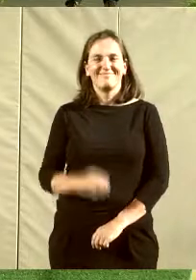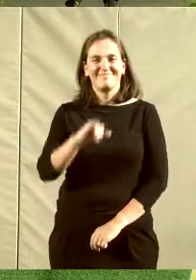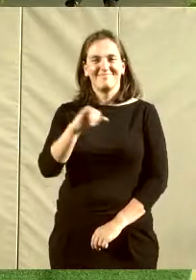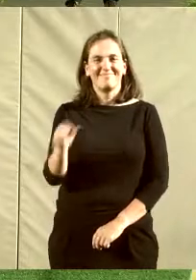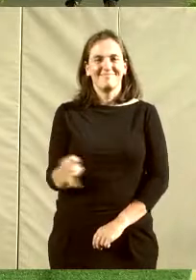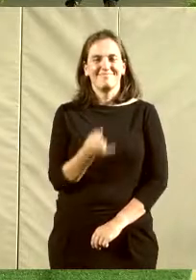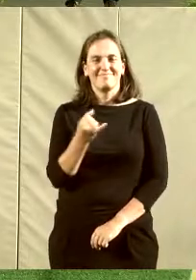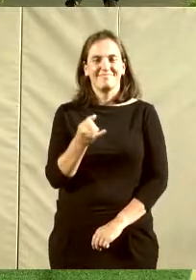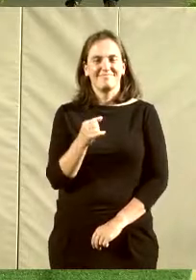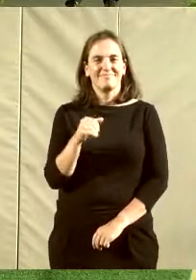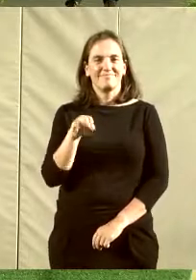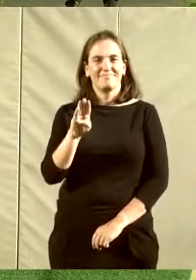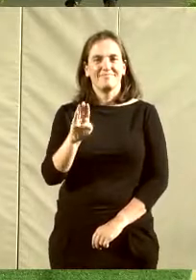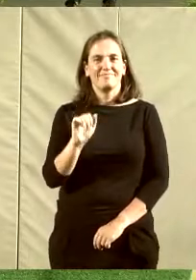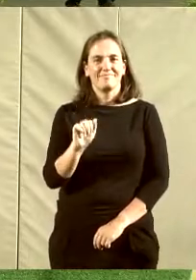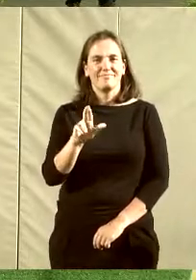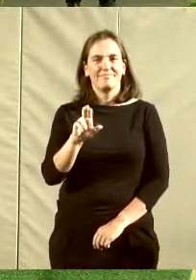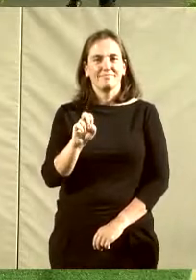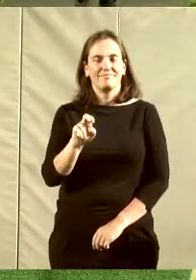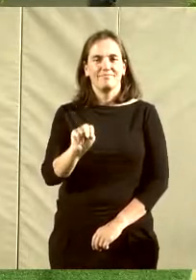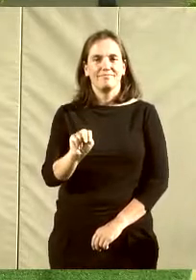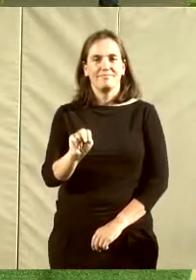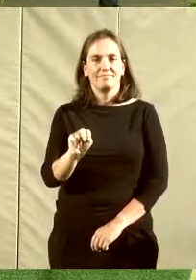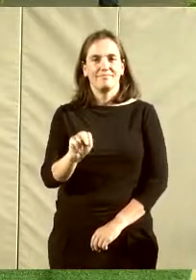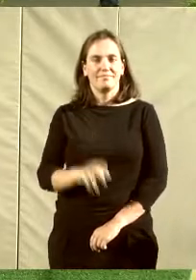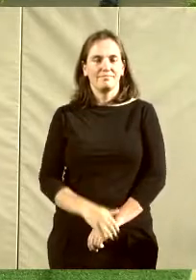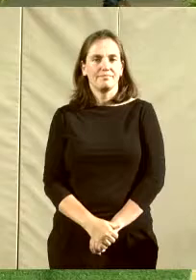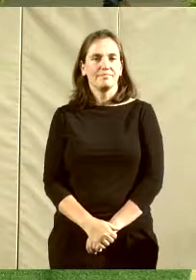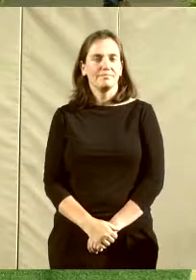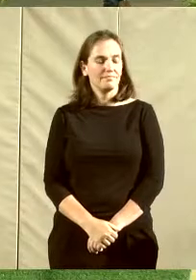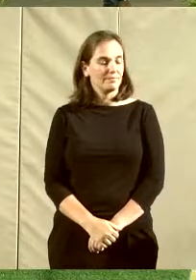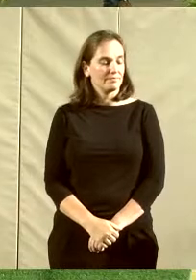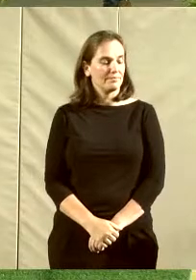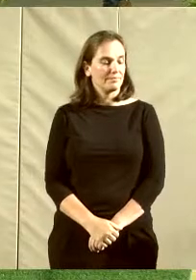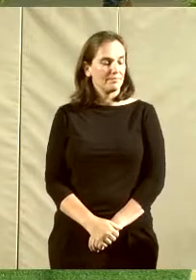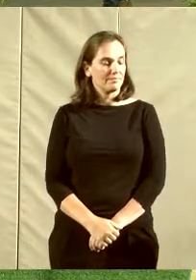Jeremiah William Barone.